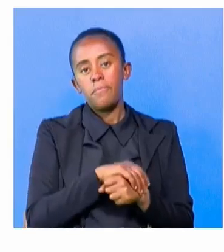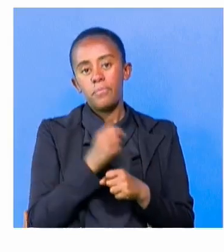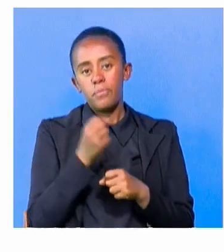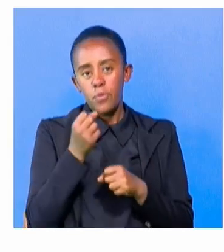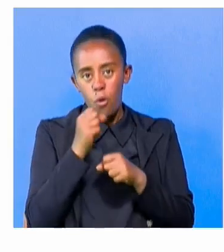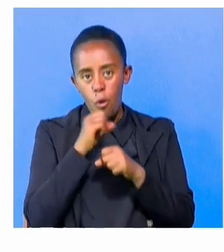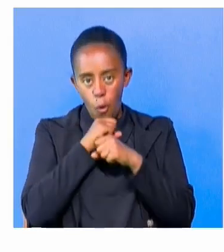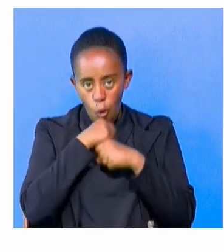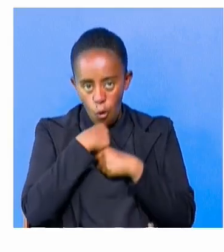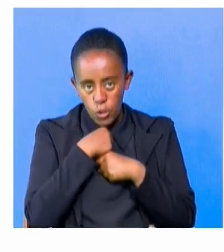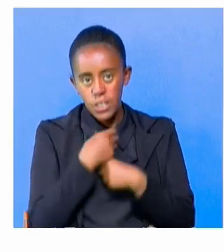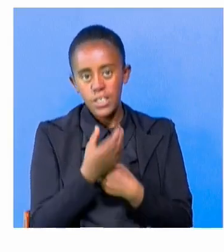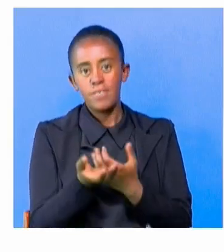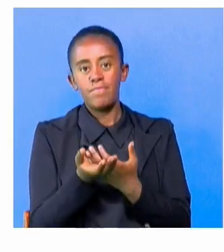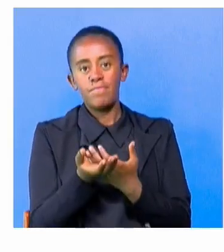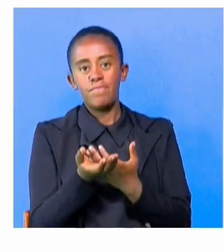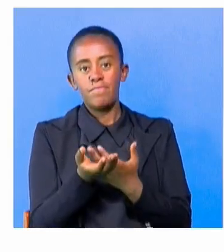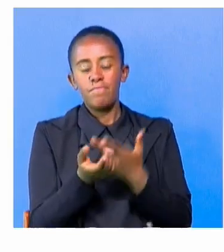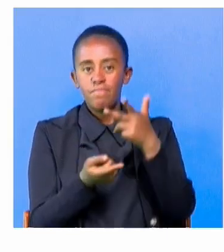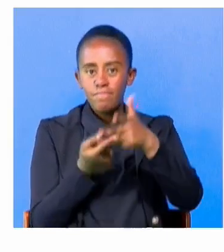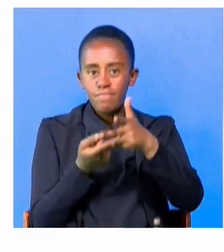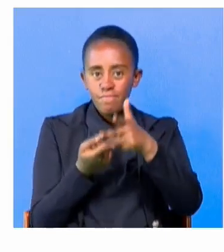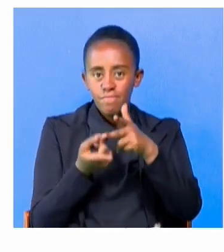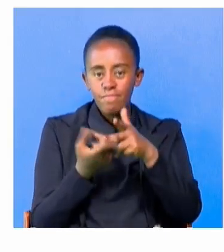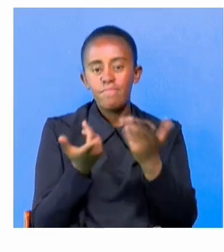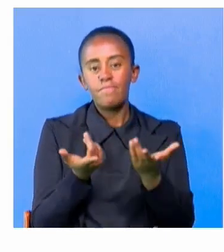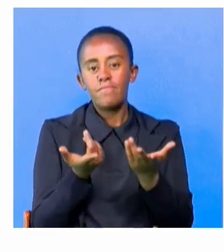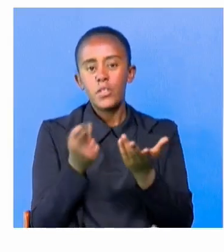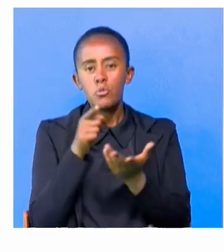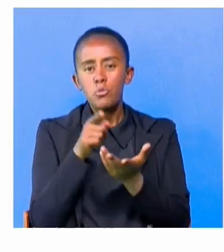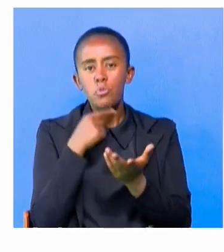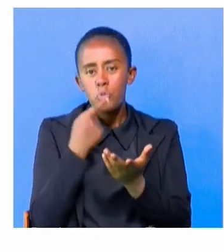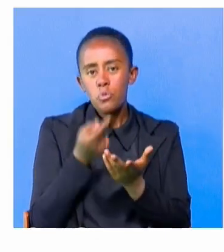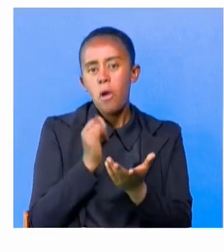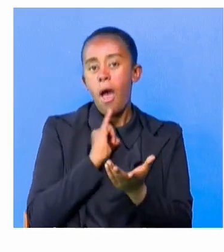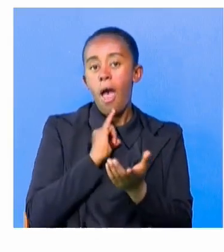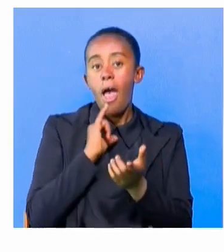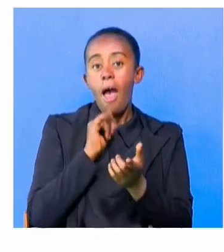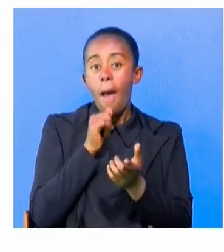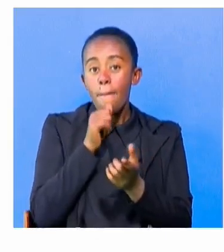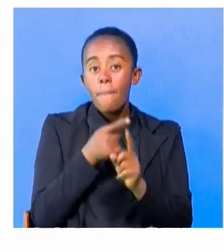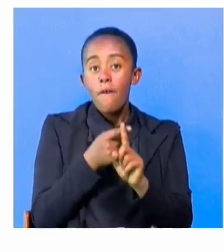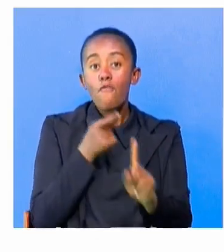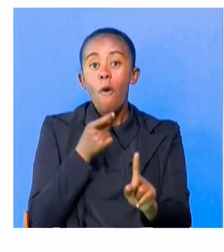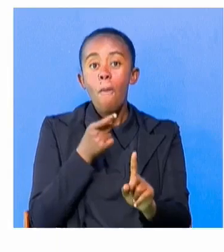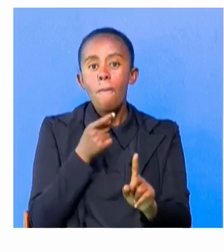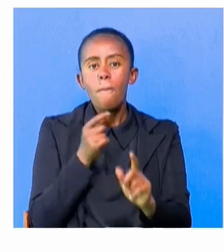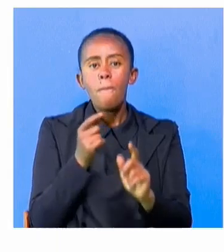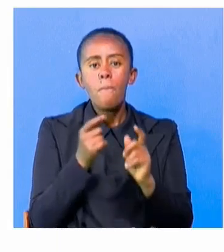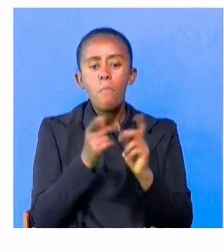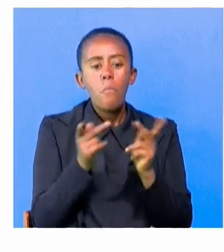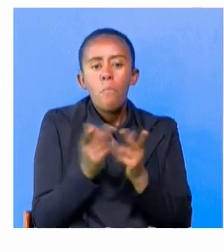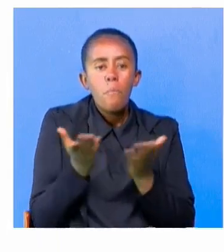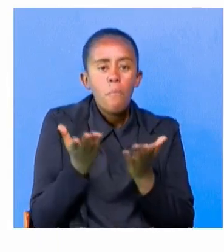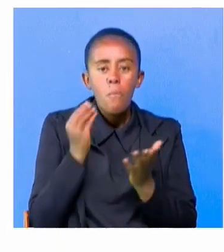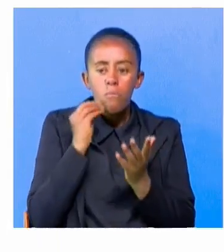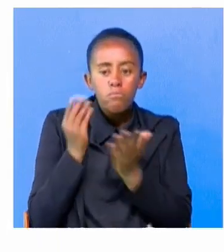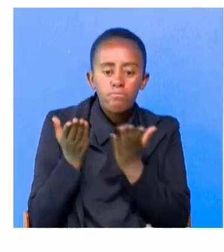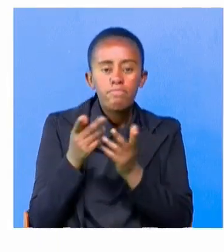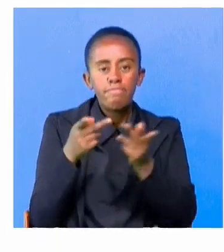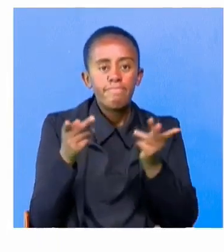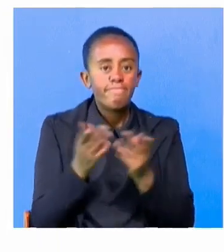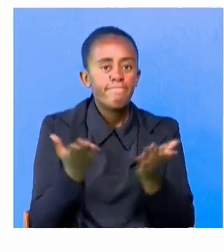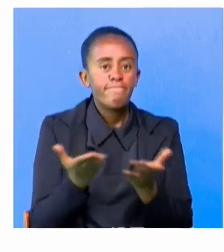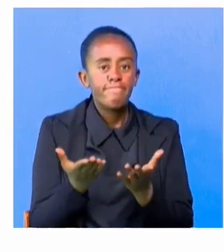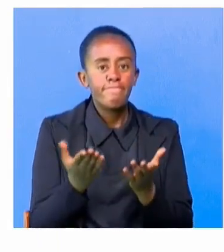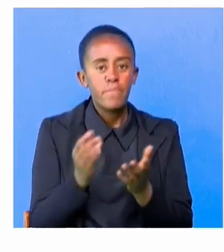old. And in addition to this, you can say I am from the place you are coming from, okay?